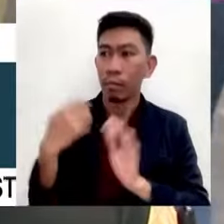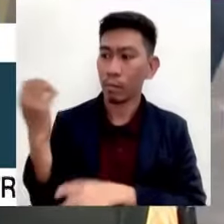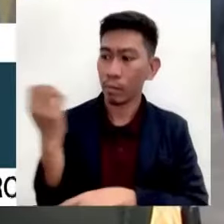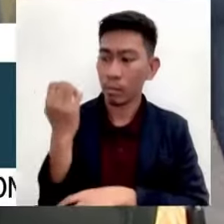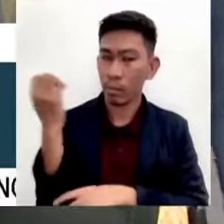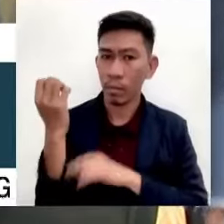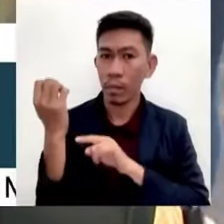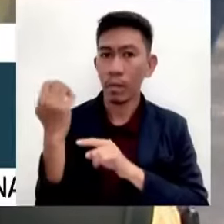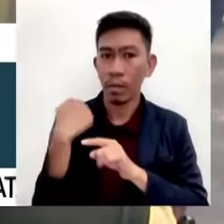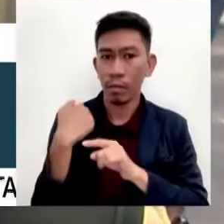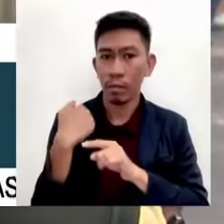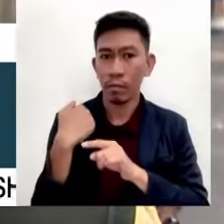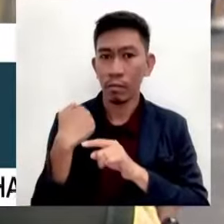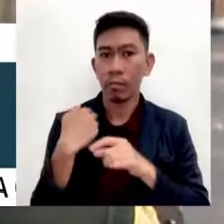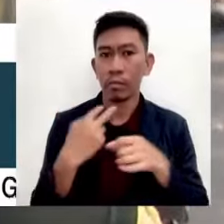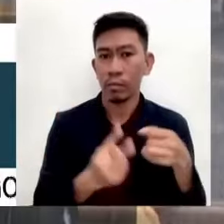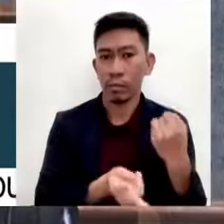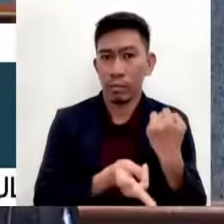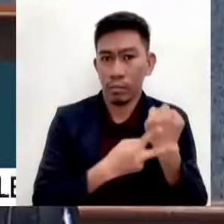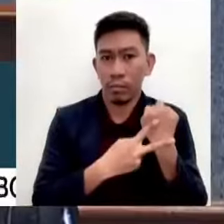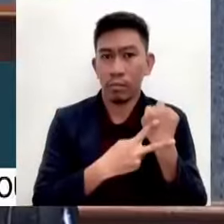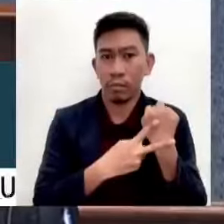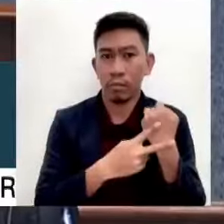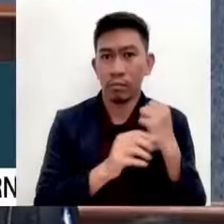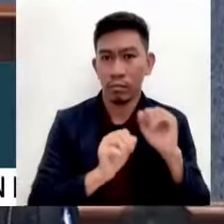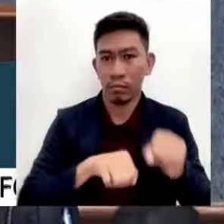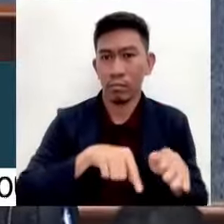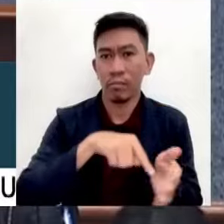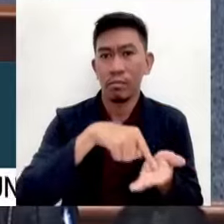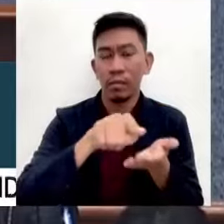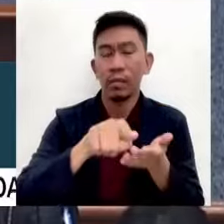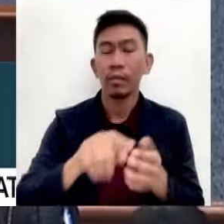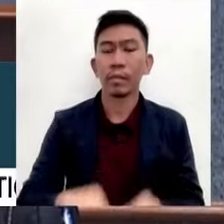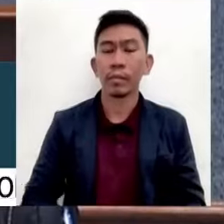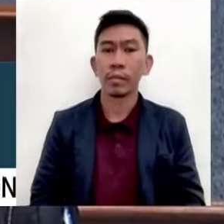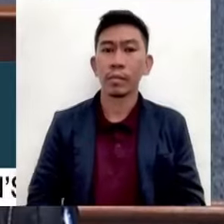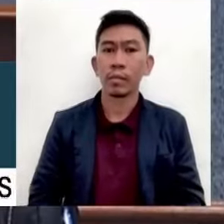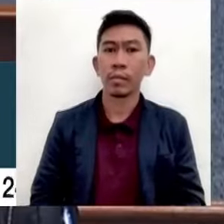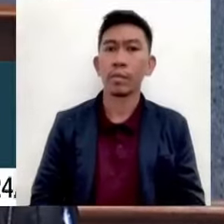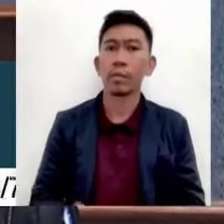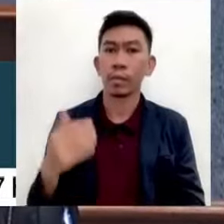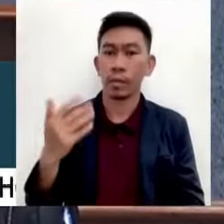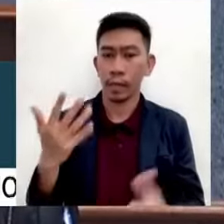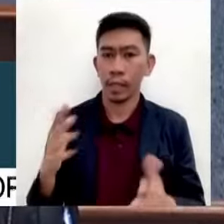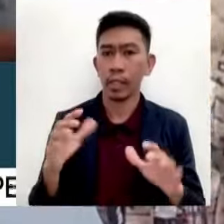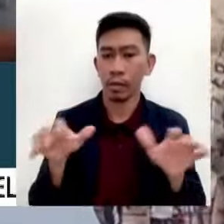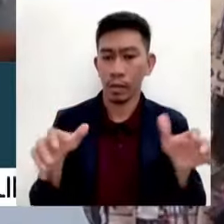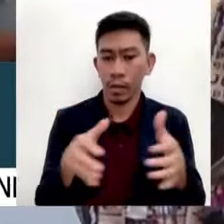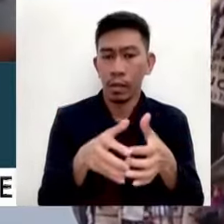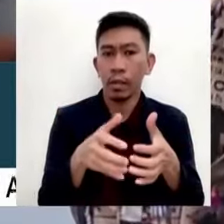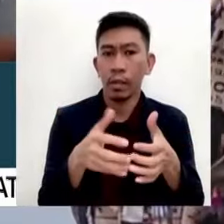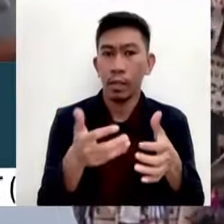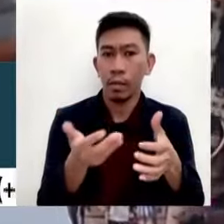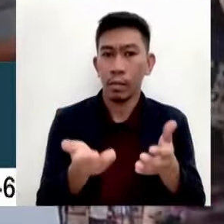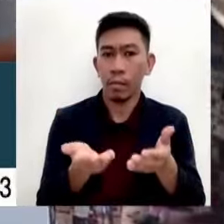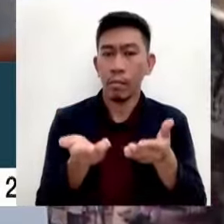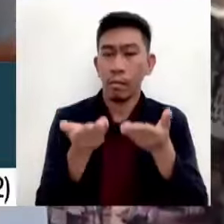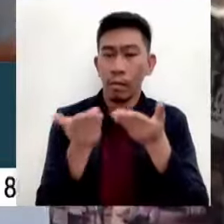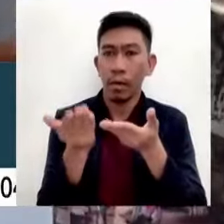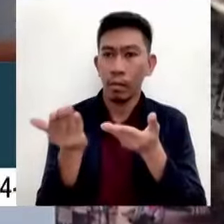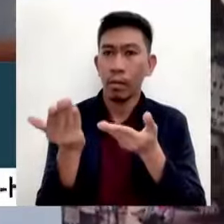tayong pantapat doon. After hurdling the committee level, a proposed 100 peso minimum wage hike